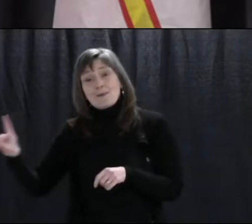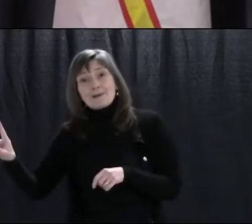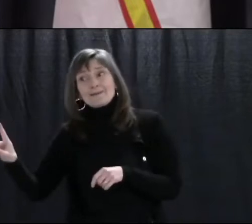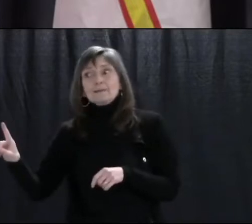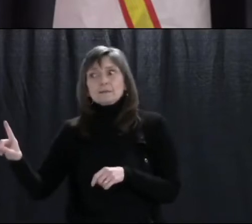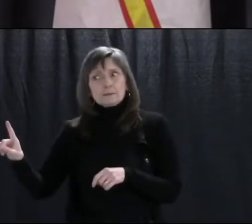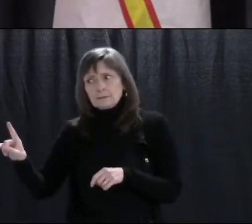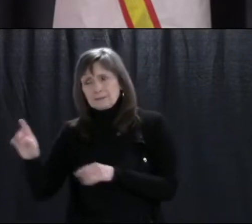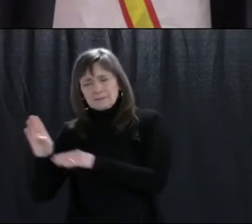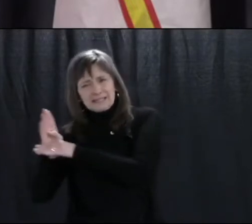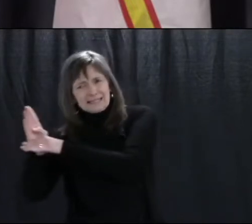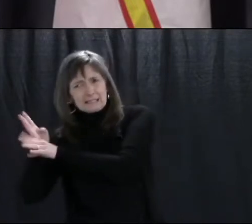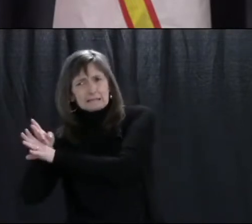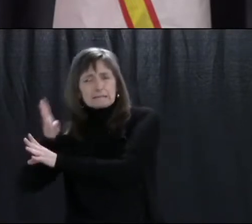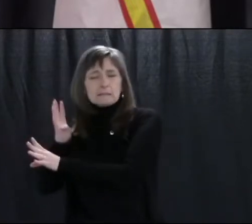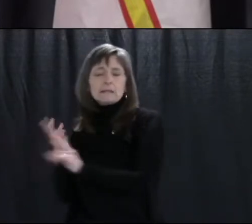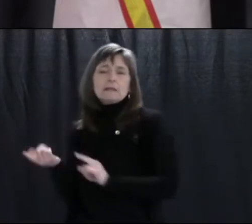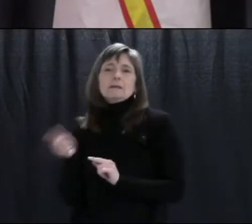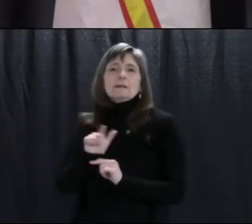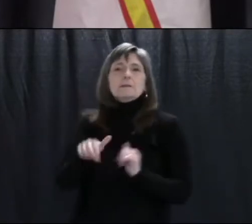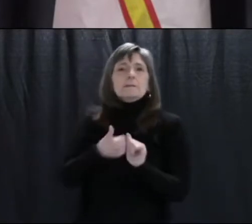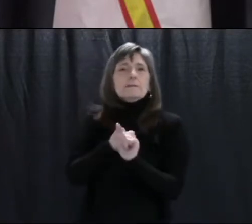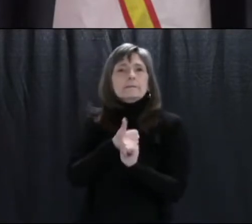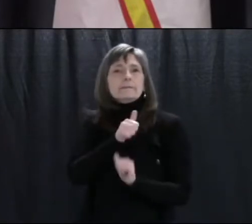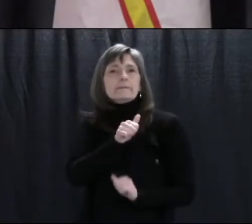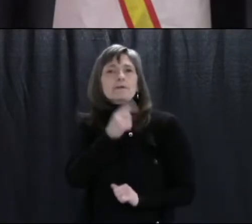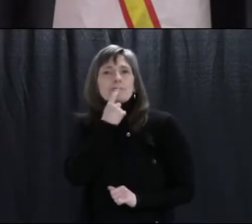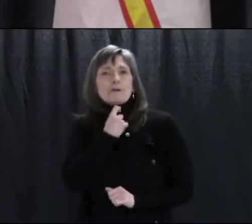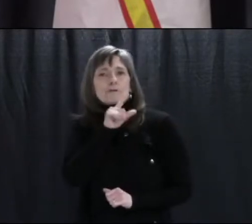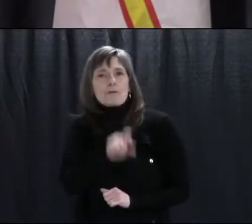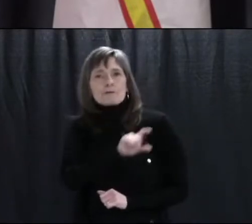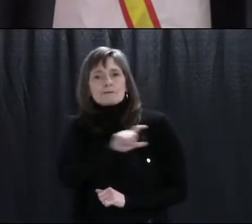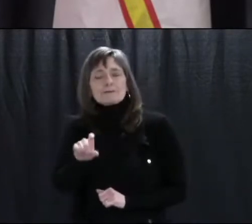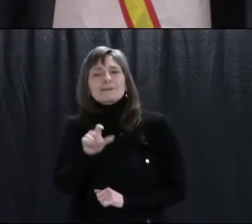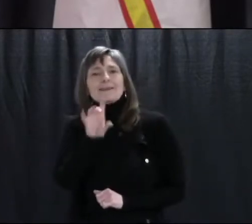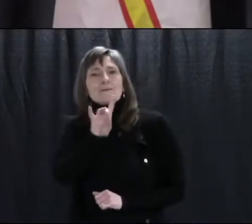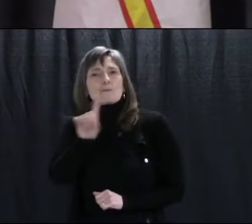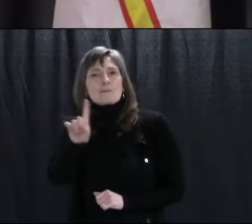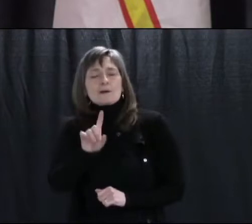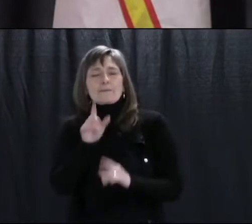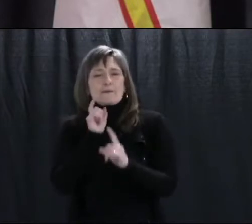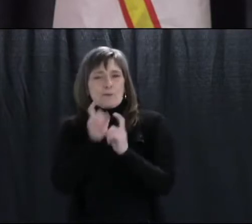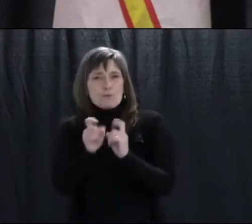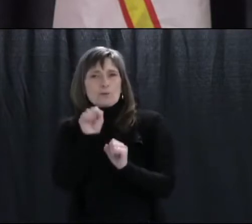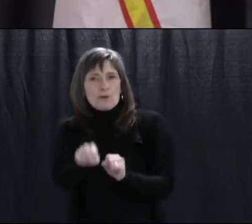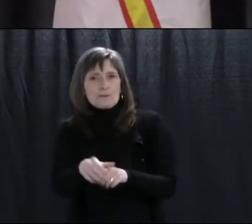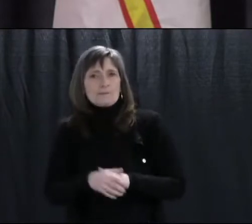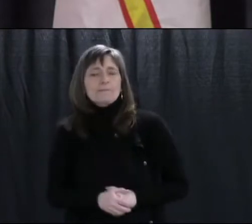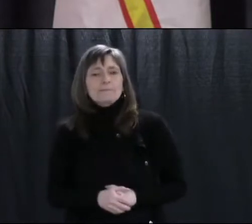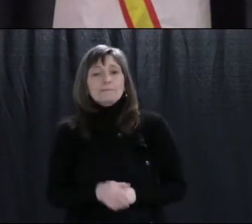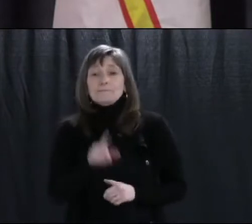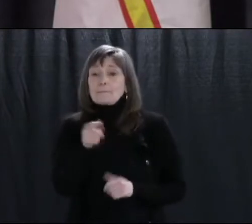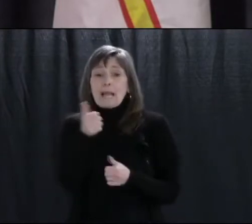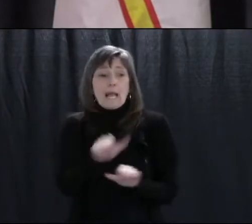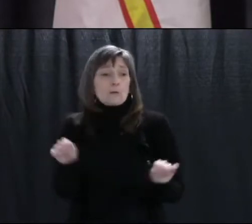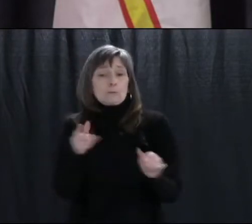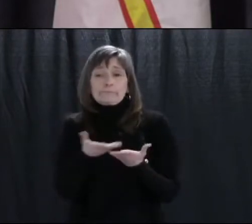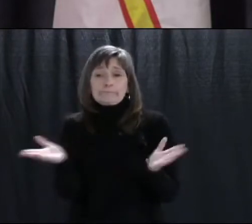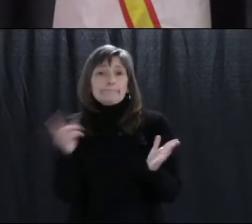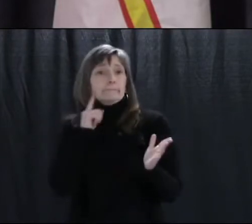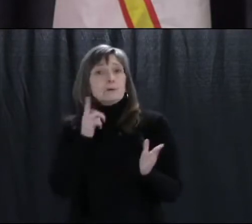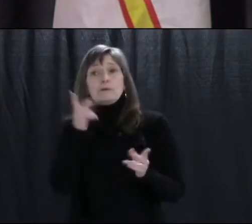The Red Cross helpline is there to help reduce that volume. This service is available to all residents and